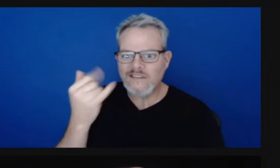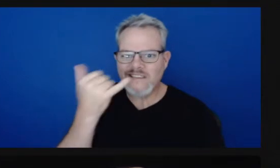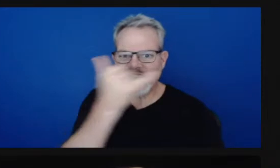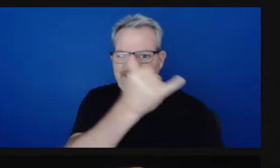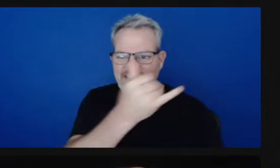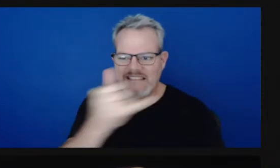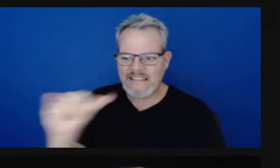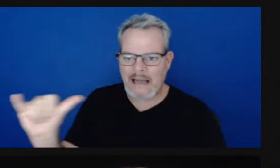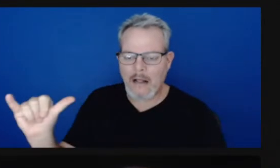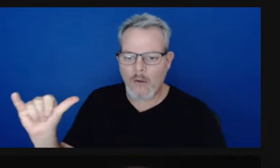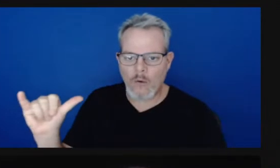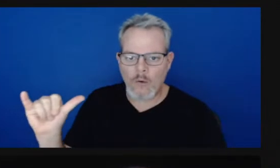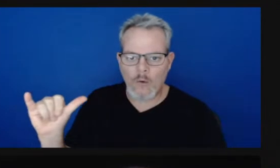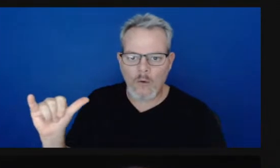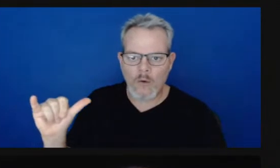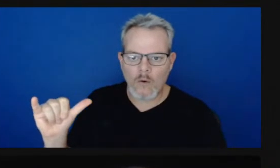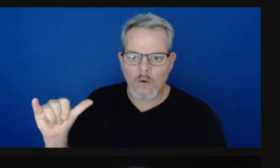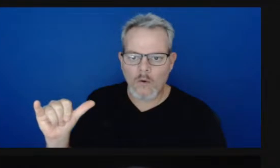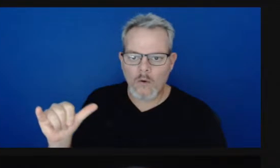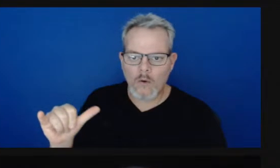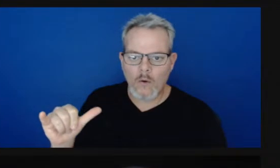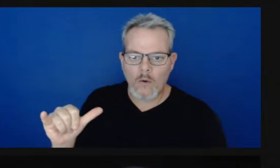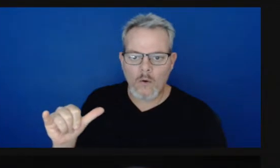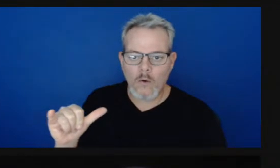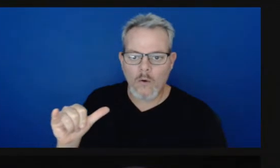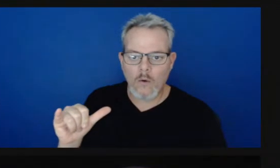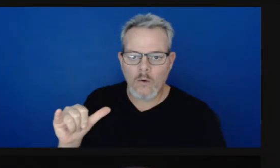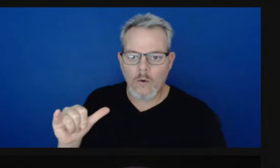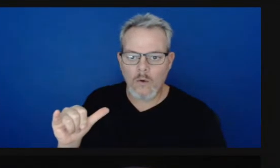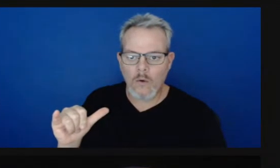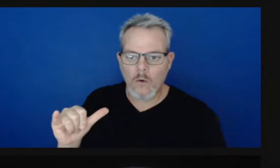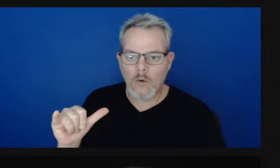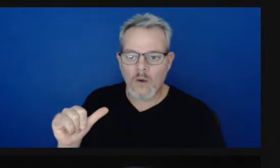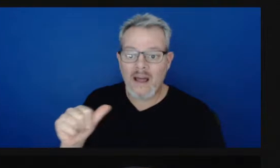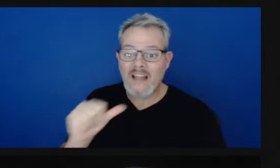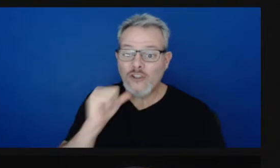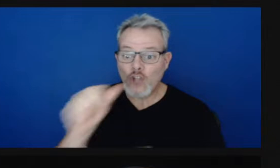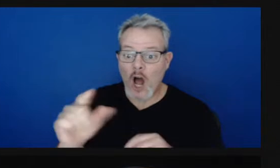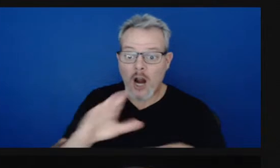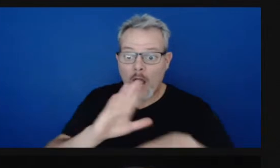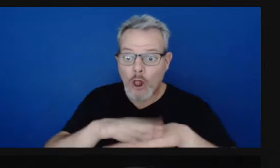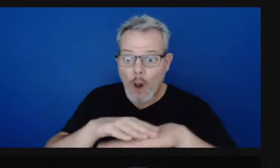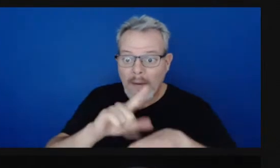recent observations are not alarming, they are certainly thought-provoking.